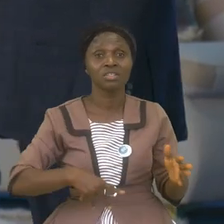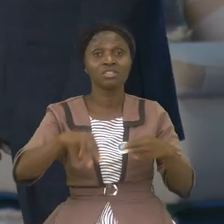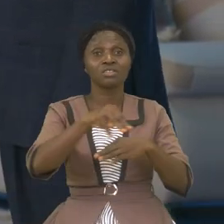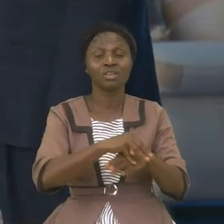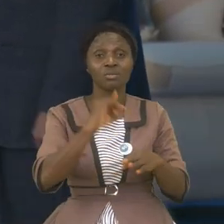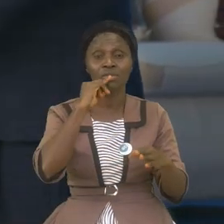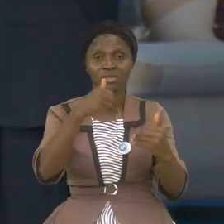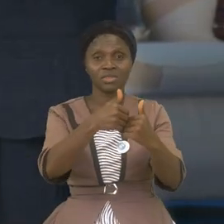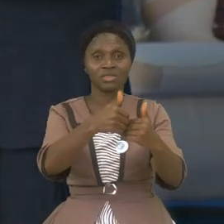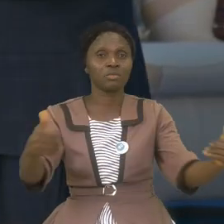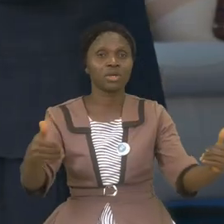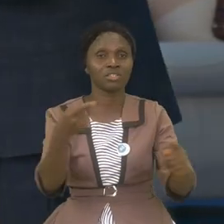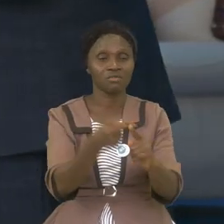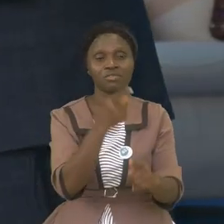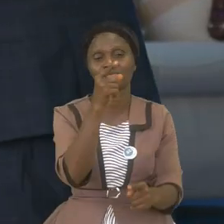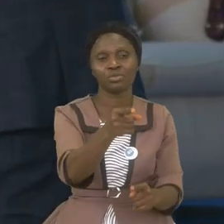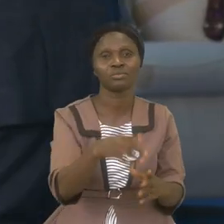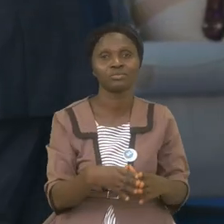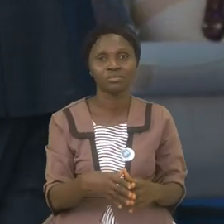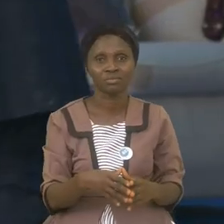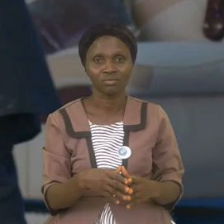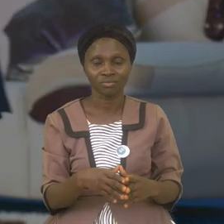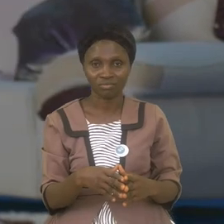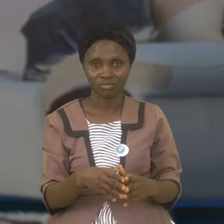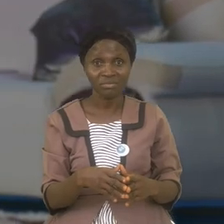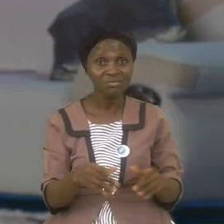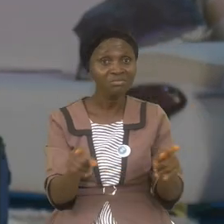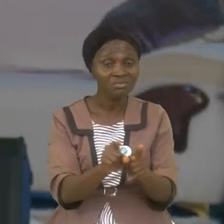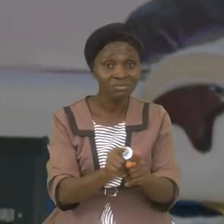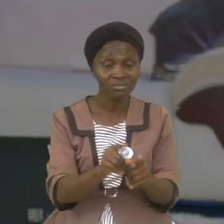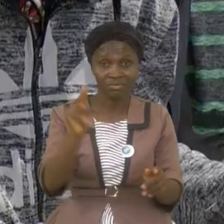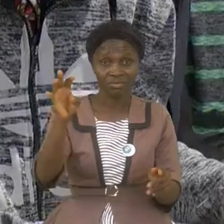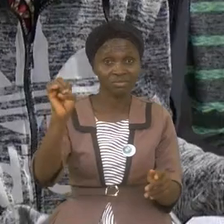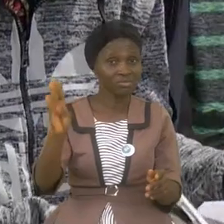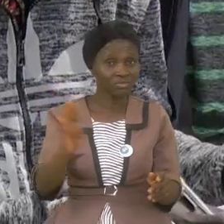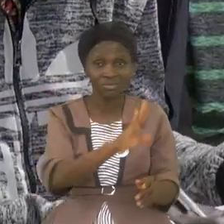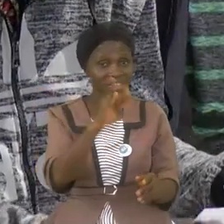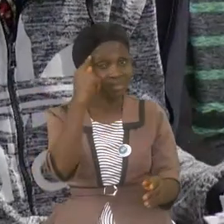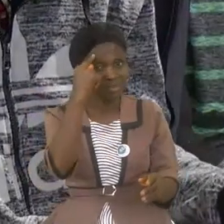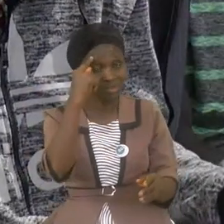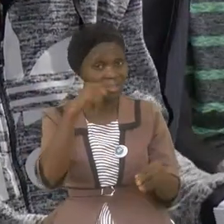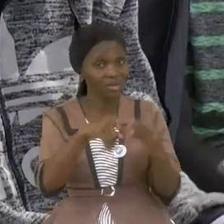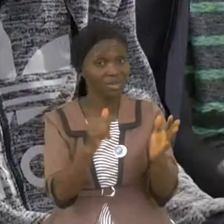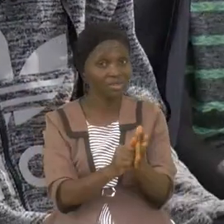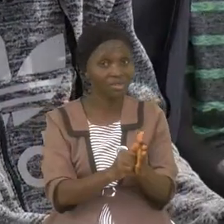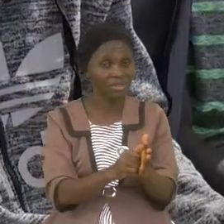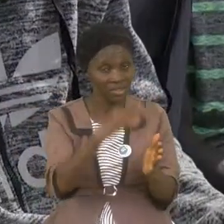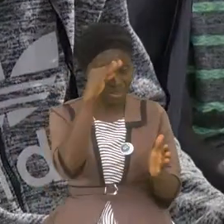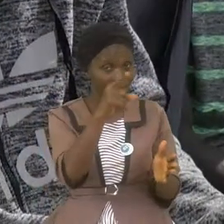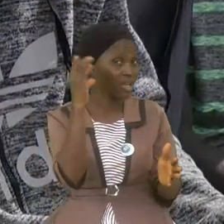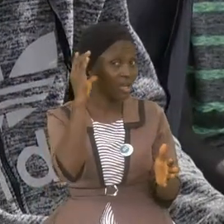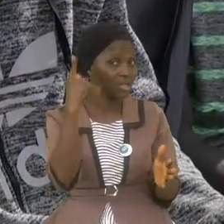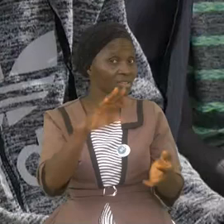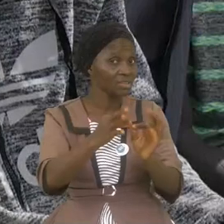from thee. You know, Nebuchadnezzar never thought about that. He had the interpretation of the dream